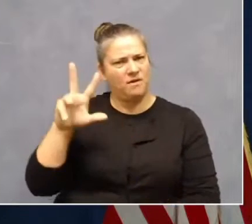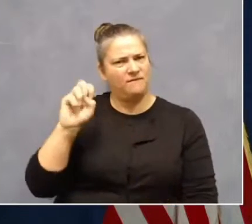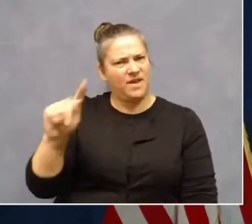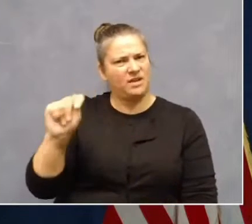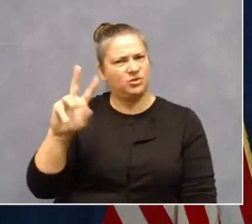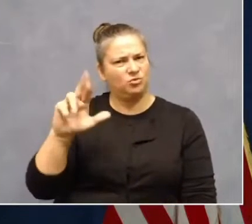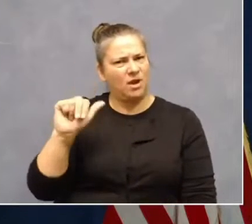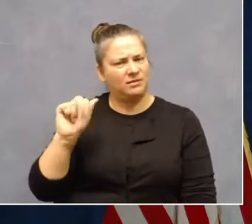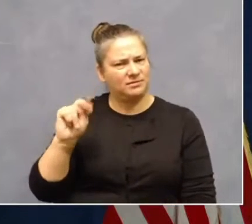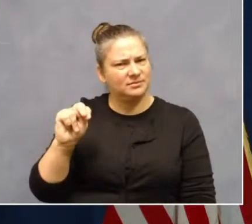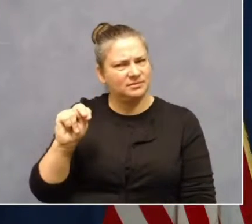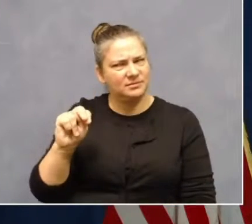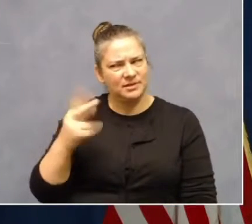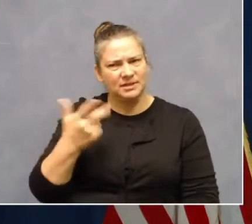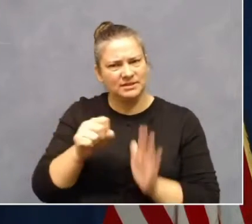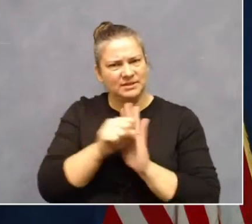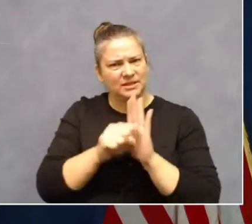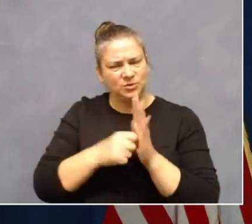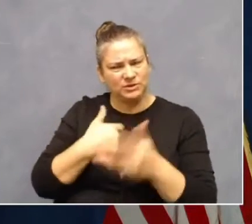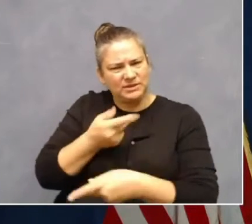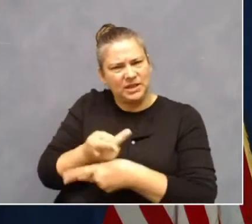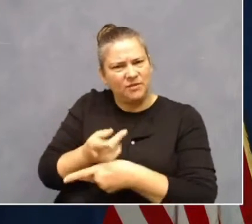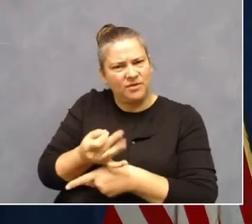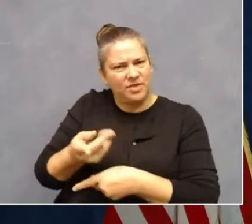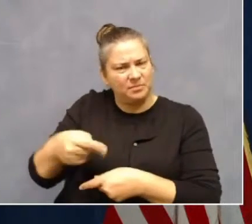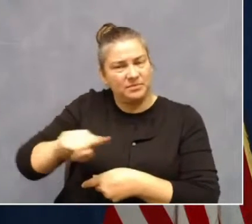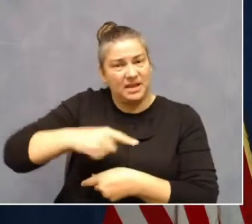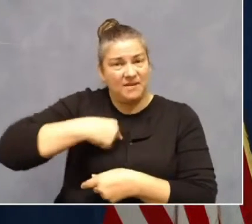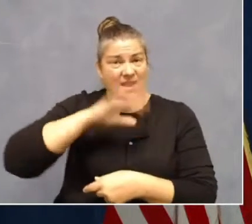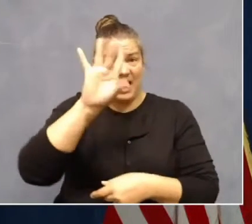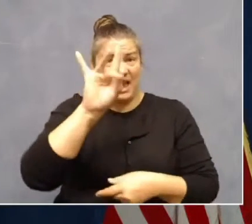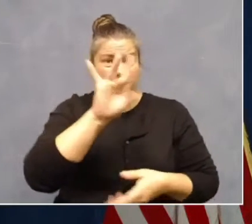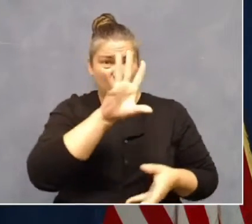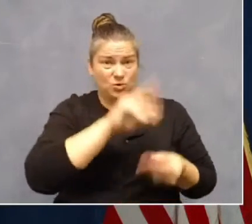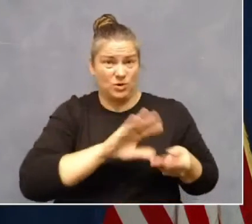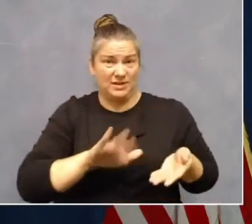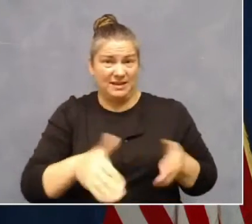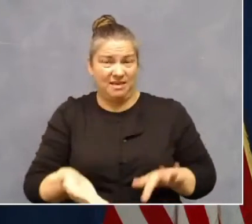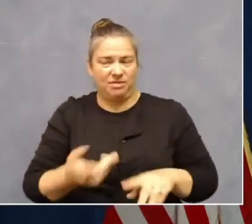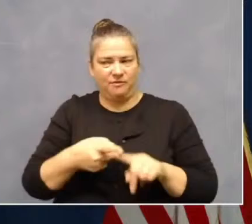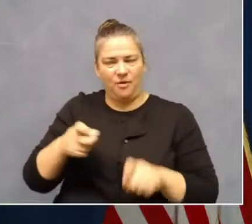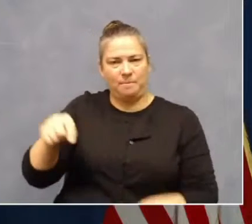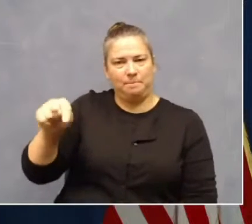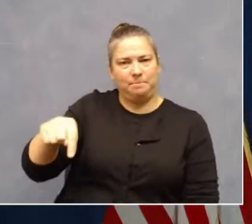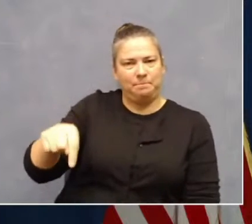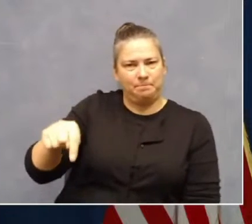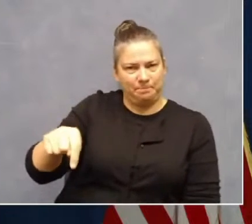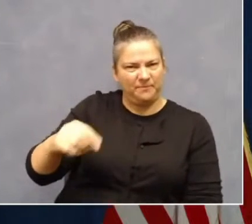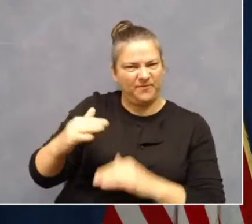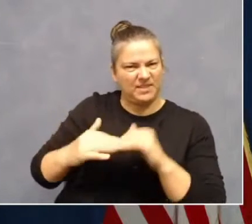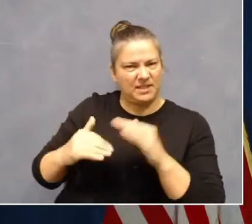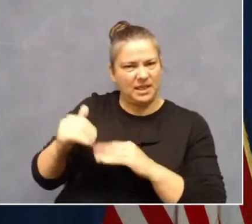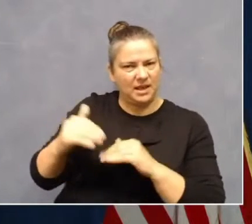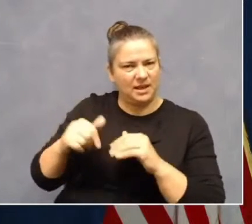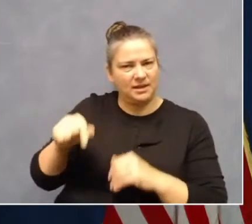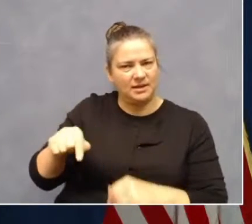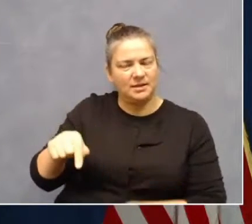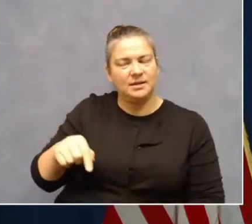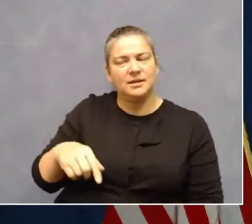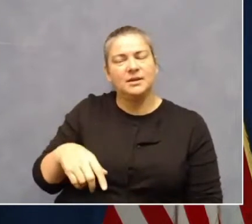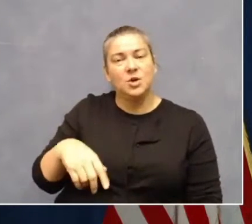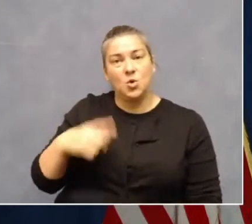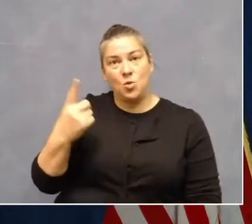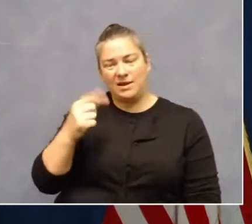taking care of. We now have 8 total deaths that have occurred from that facility of residents, 1 new one since